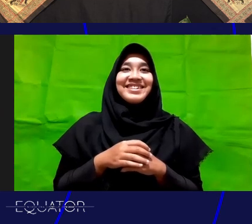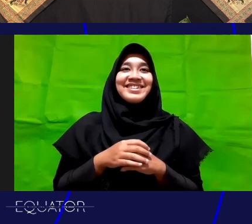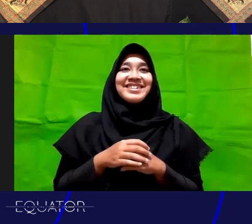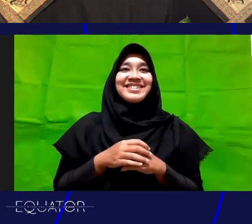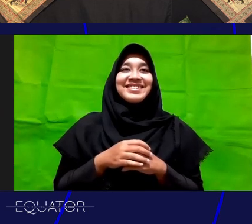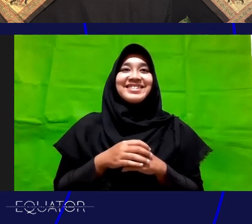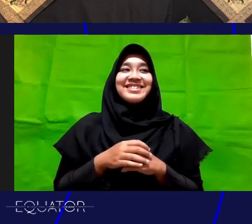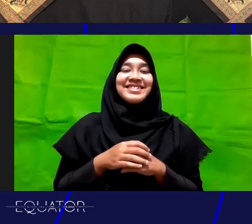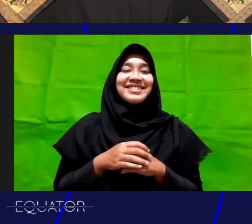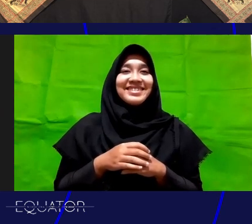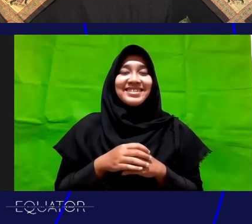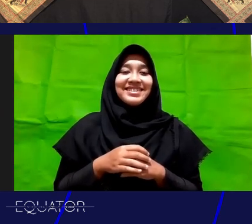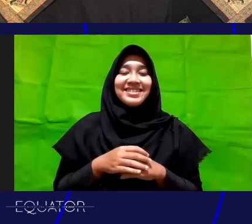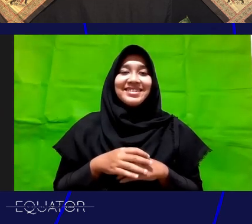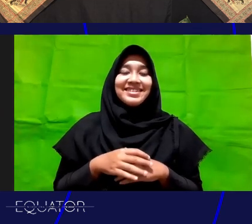of comparison